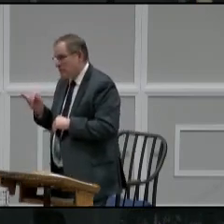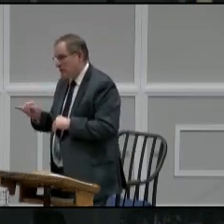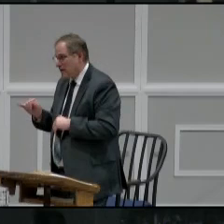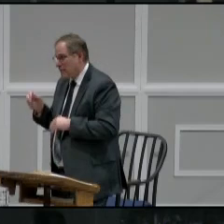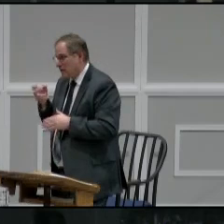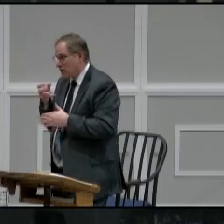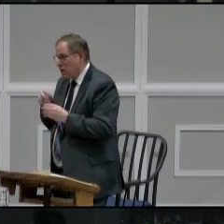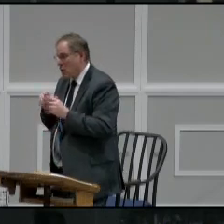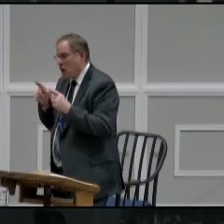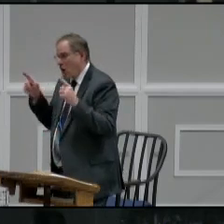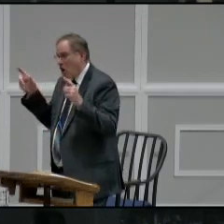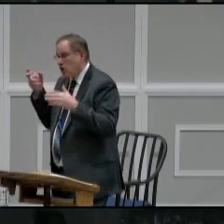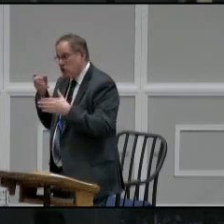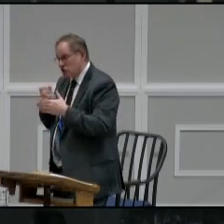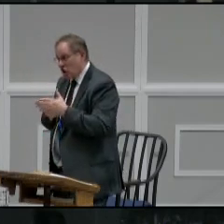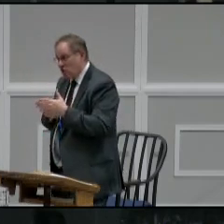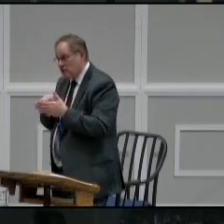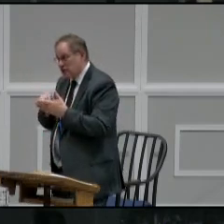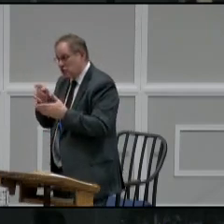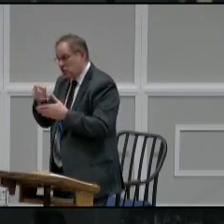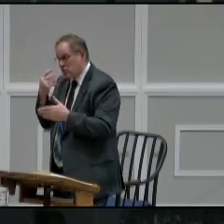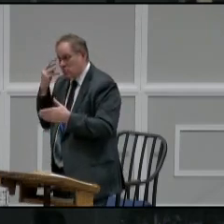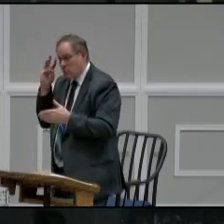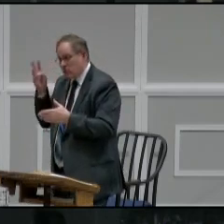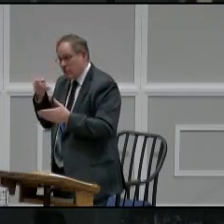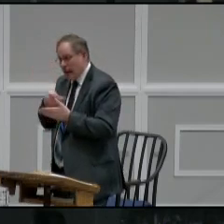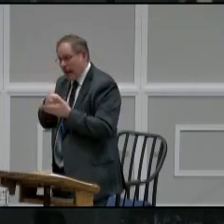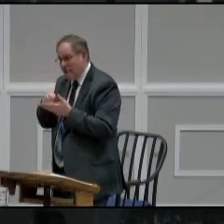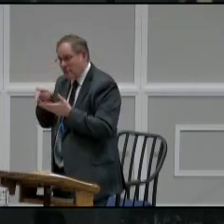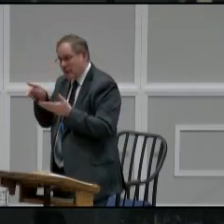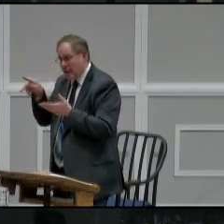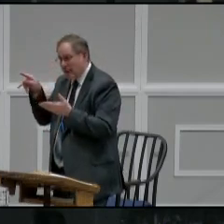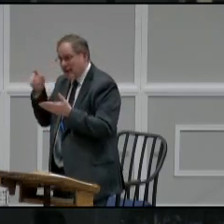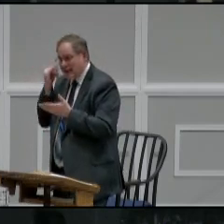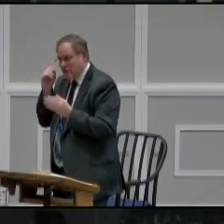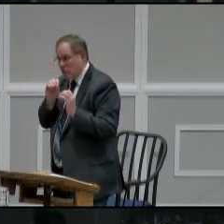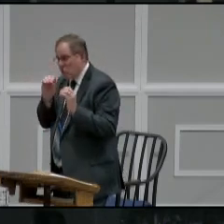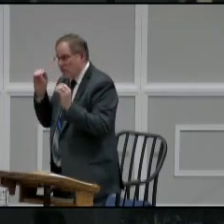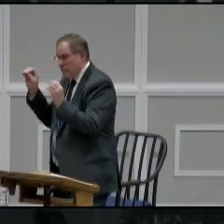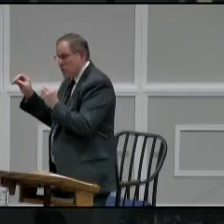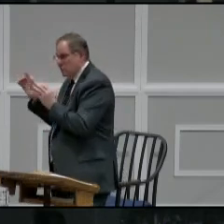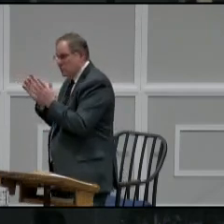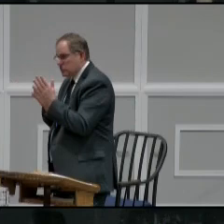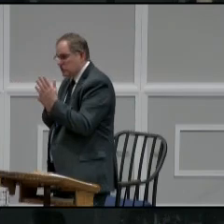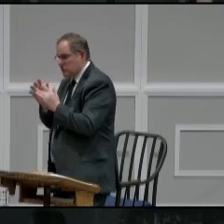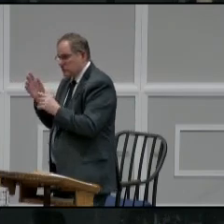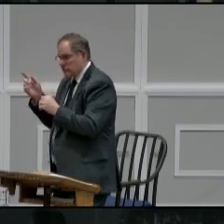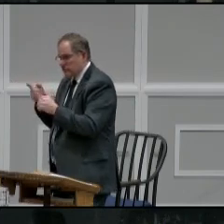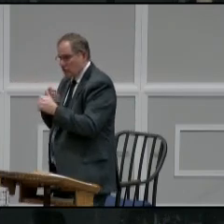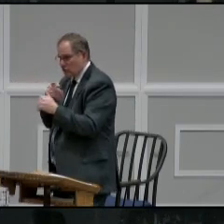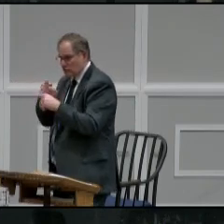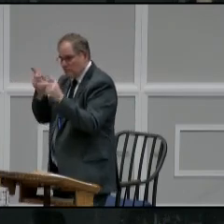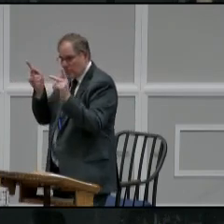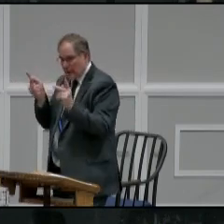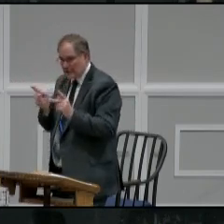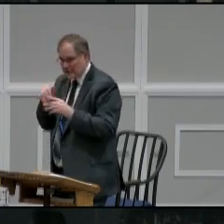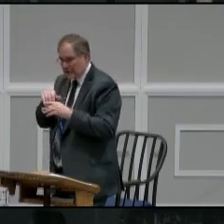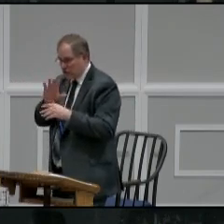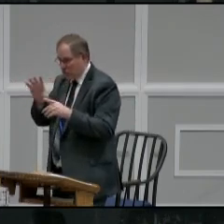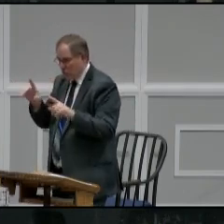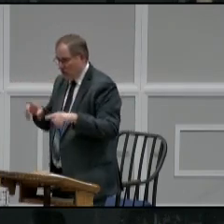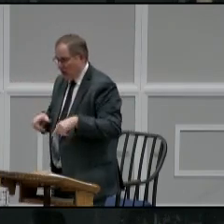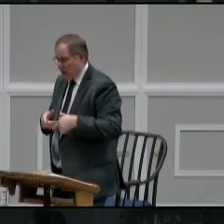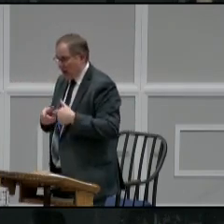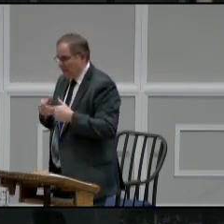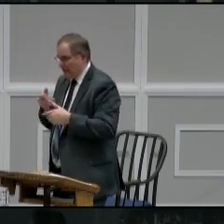cost that will be paid when we remove Jesus from his rightful place as first place in our lives, and we allow something else